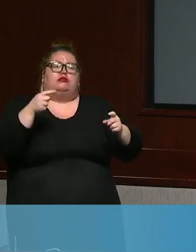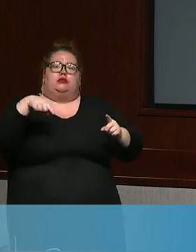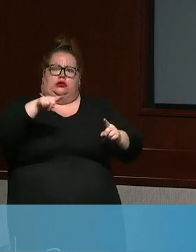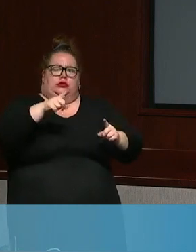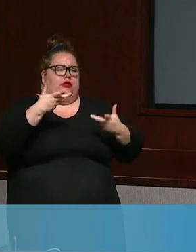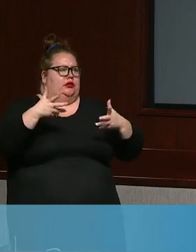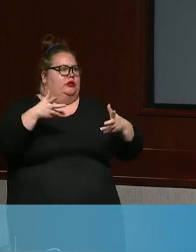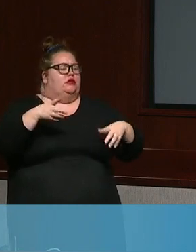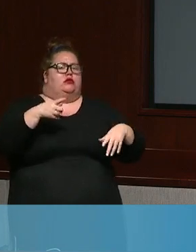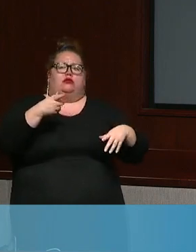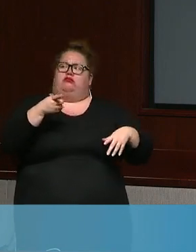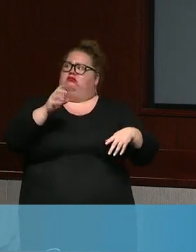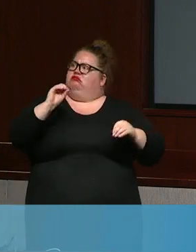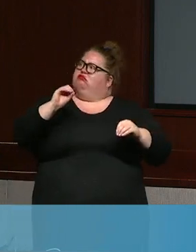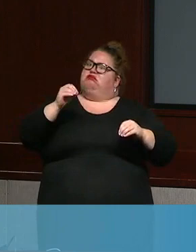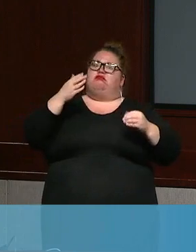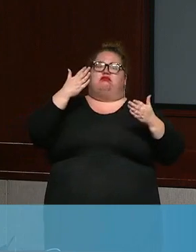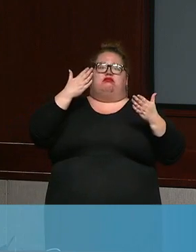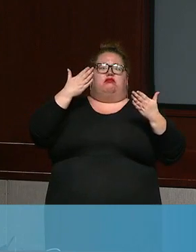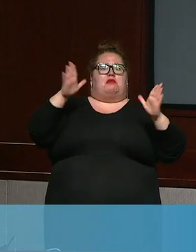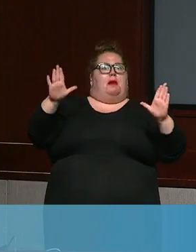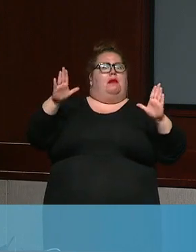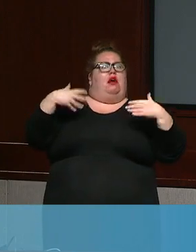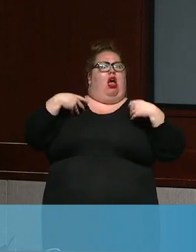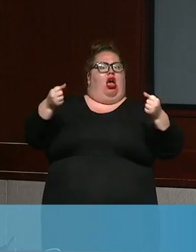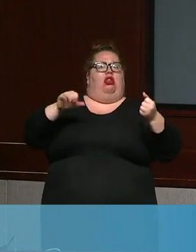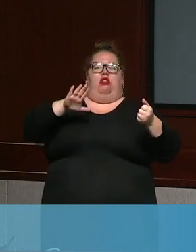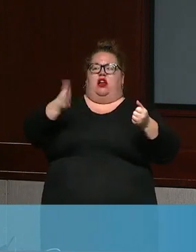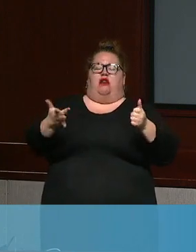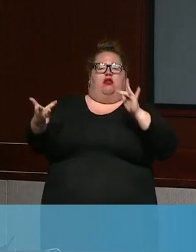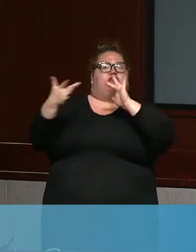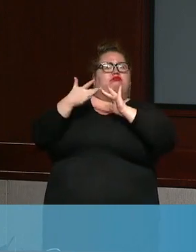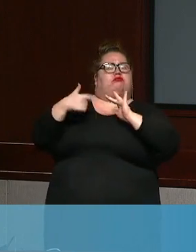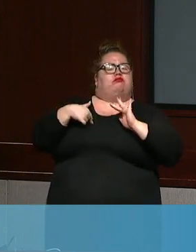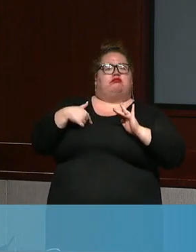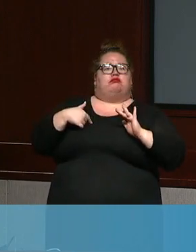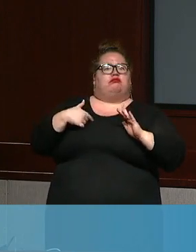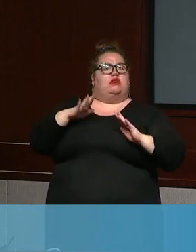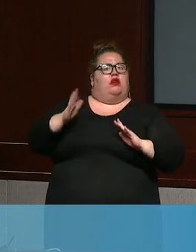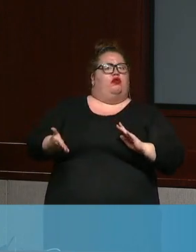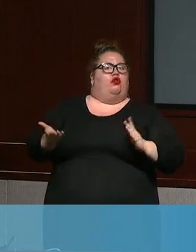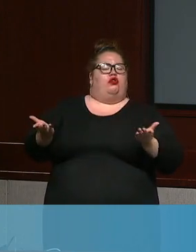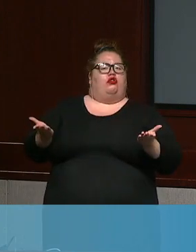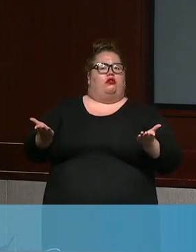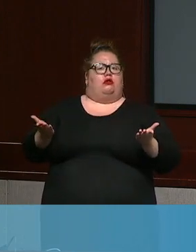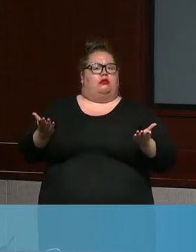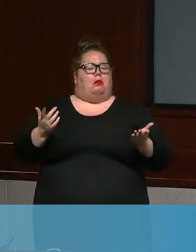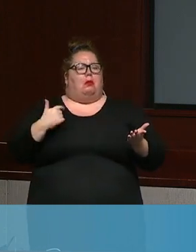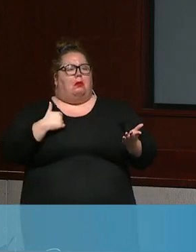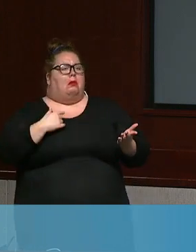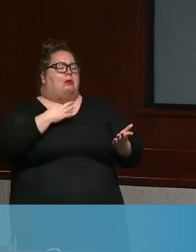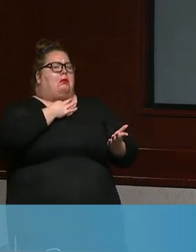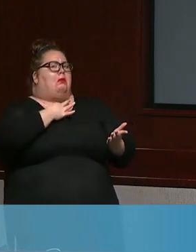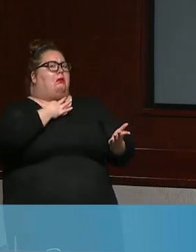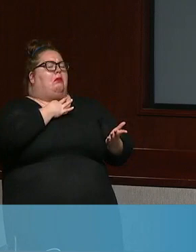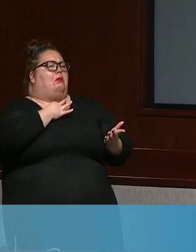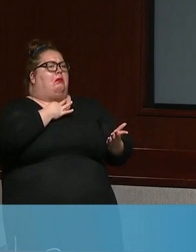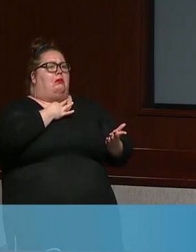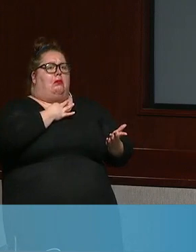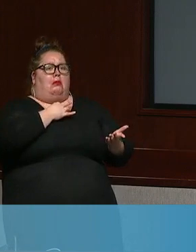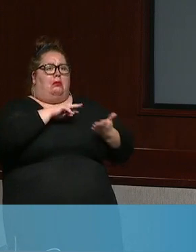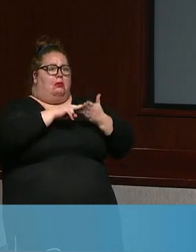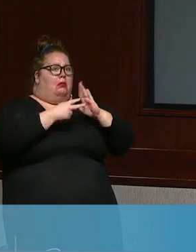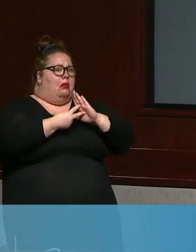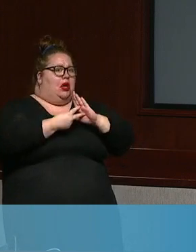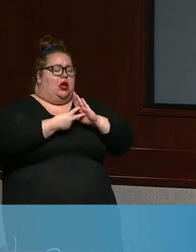county public contact tracers. And I'm wondering if that's because the county is just sort